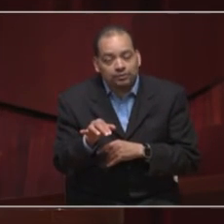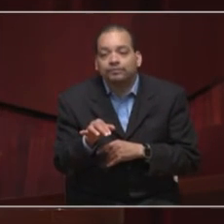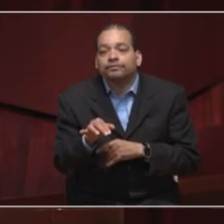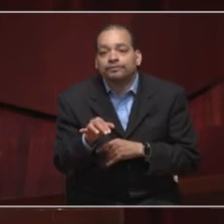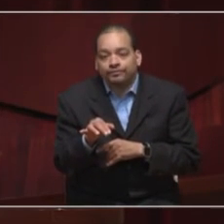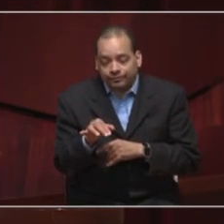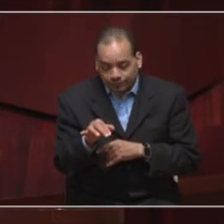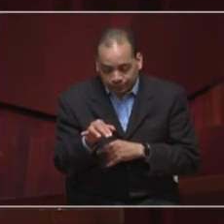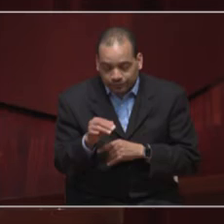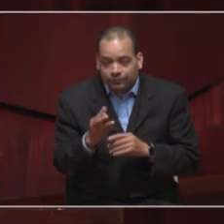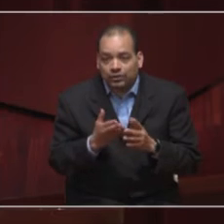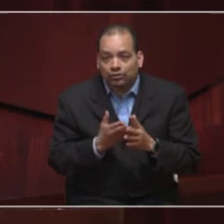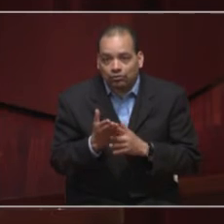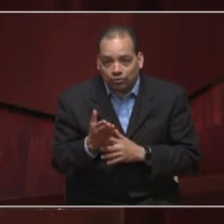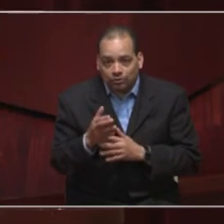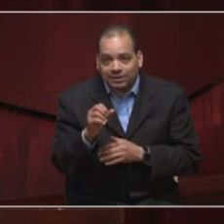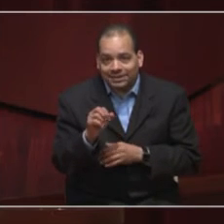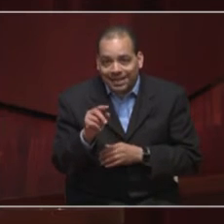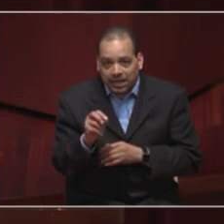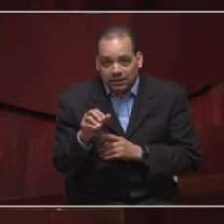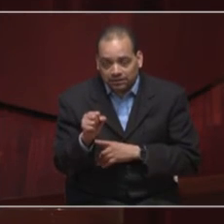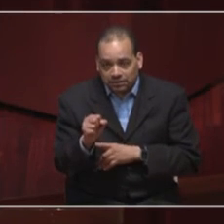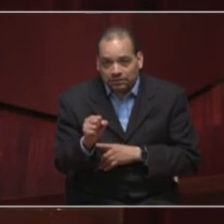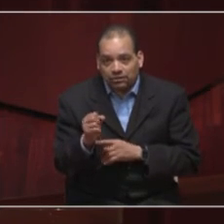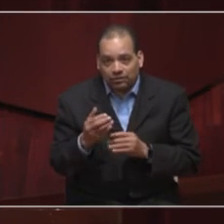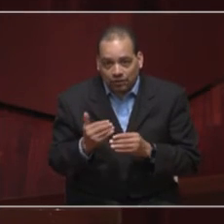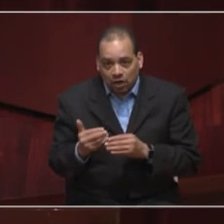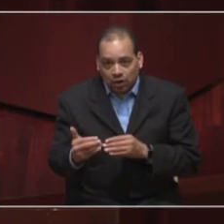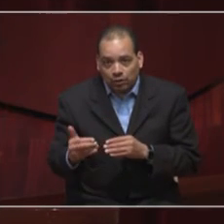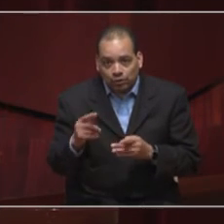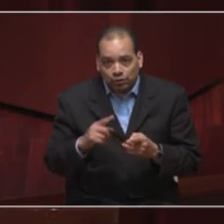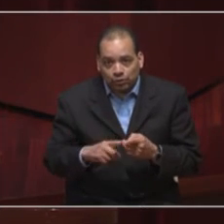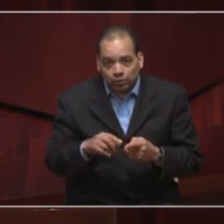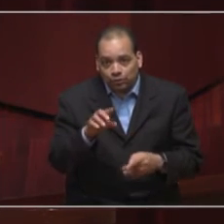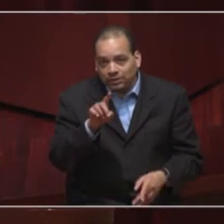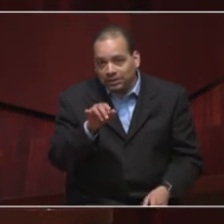as it goes through all the statuses, ultimately to disposition.